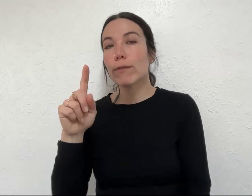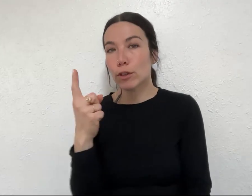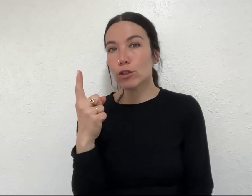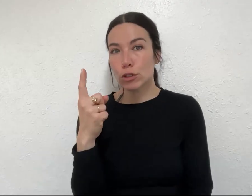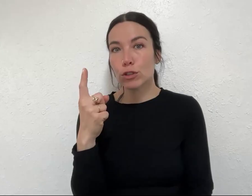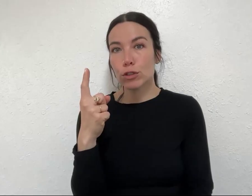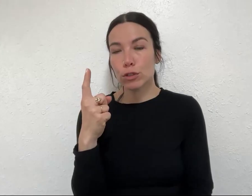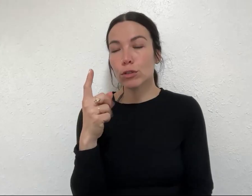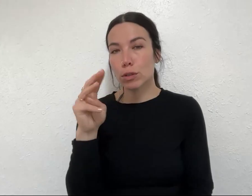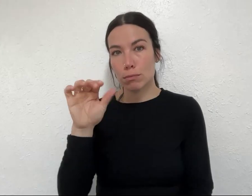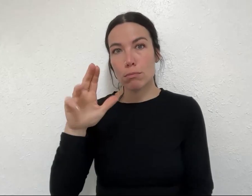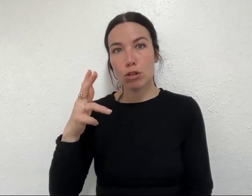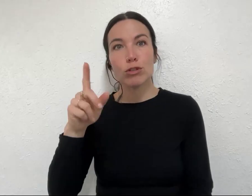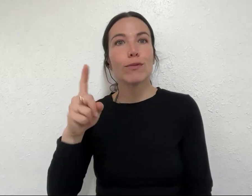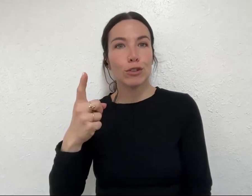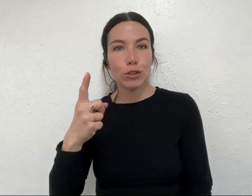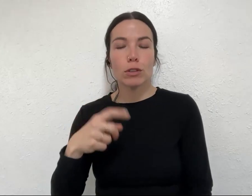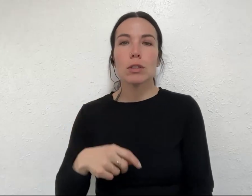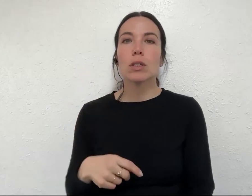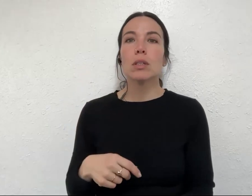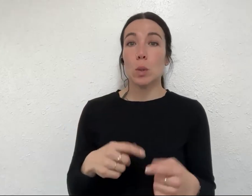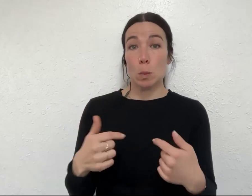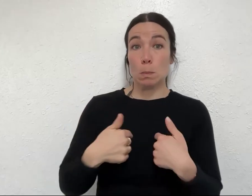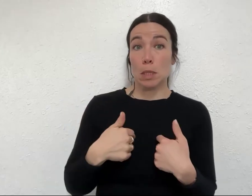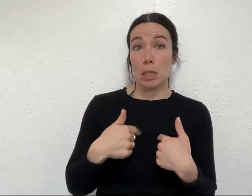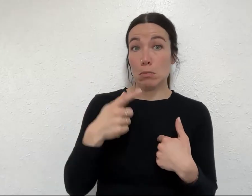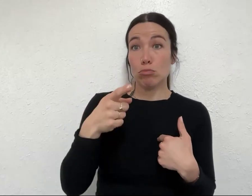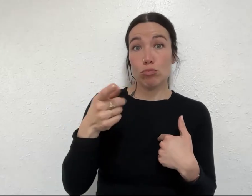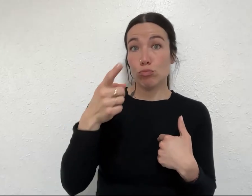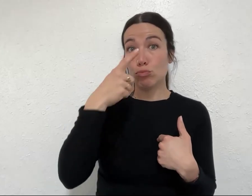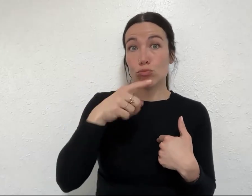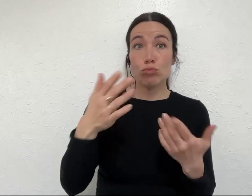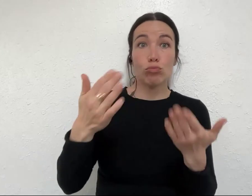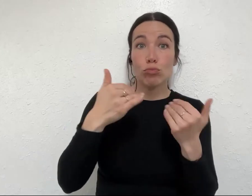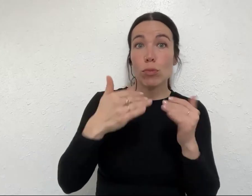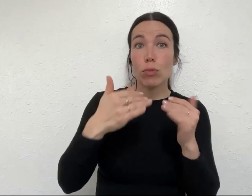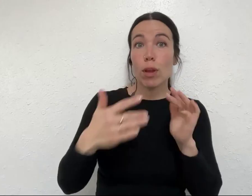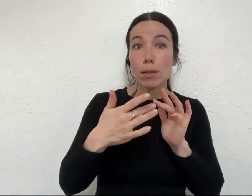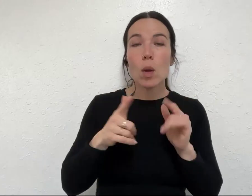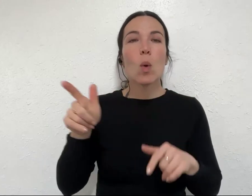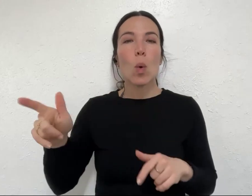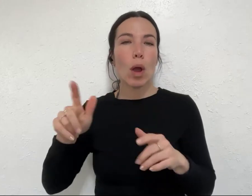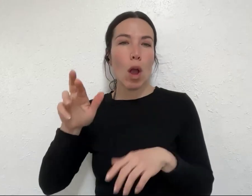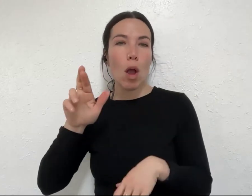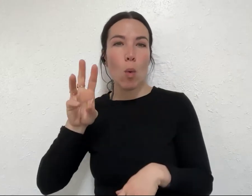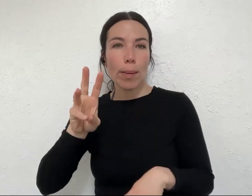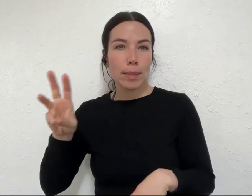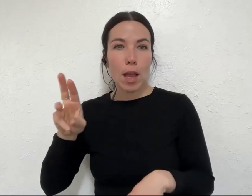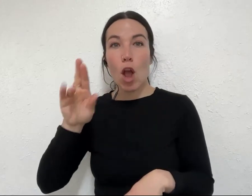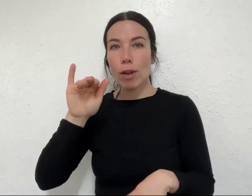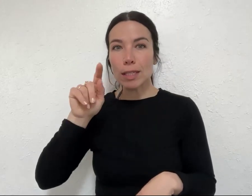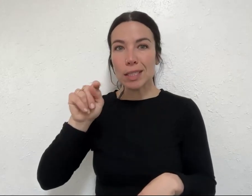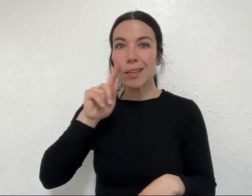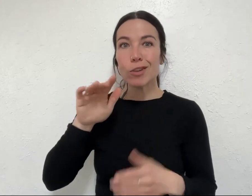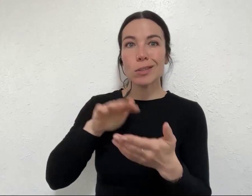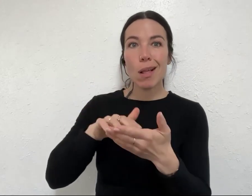So you can contact me. You can sign up online on the Study Abroad website, RIT, to sign up for a meeting